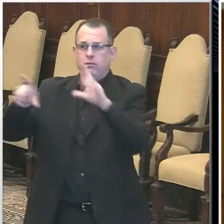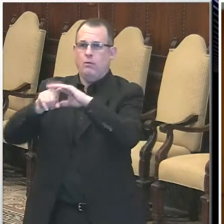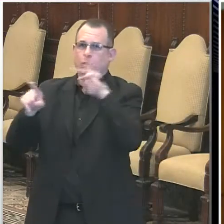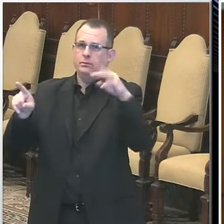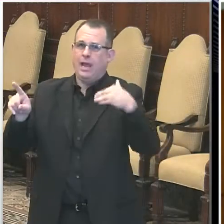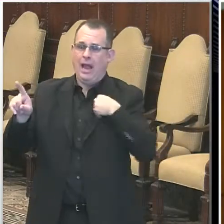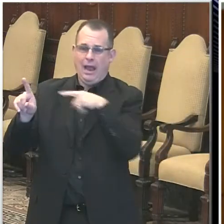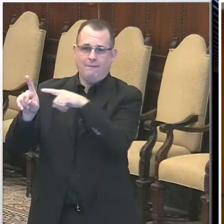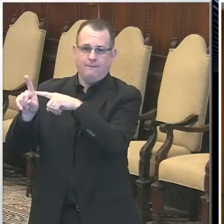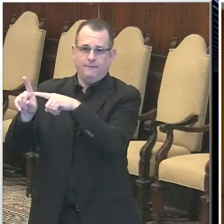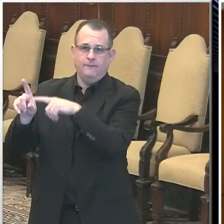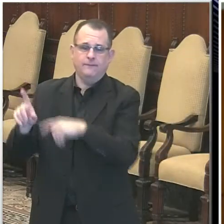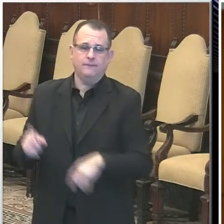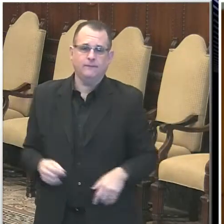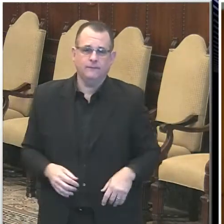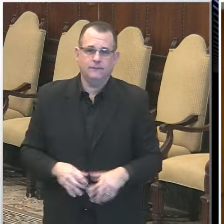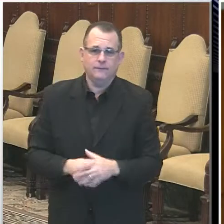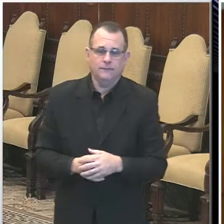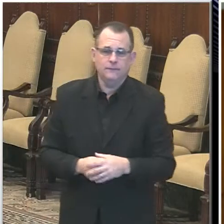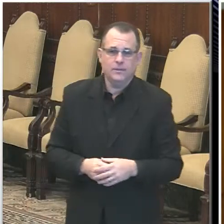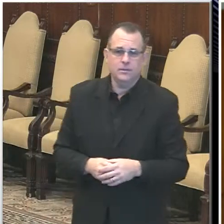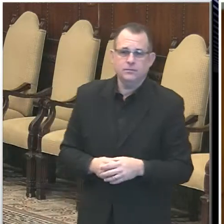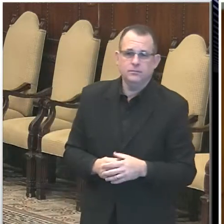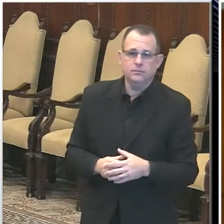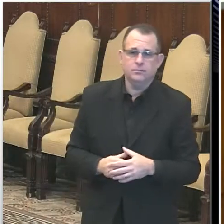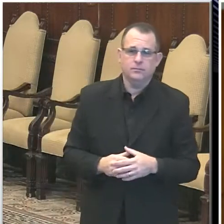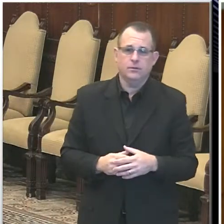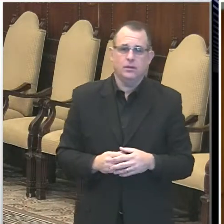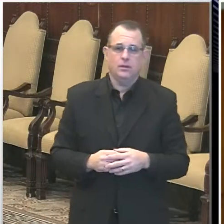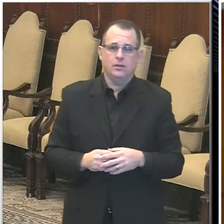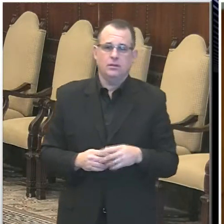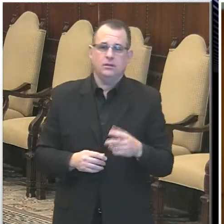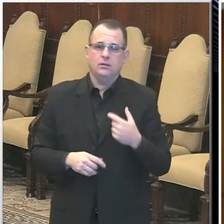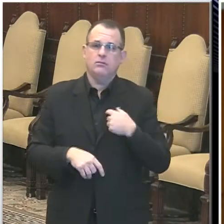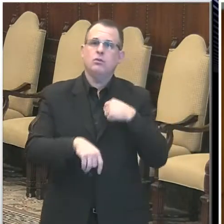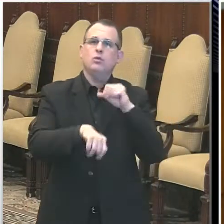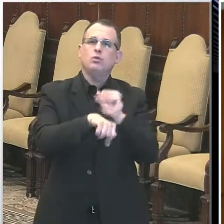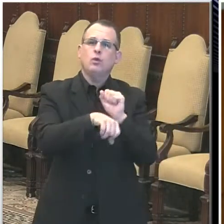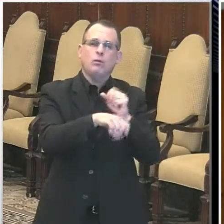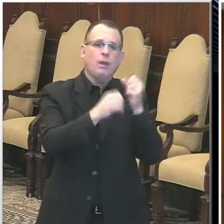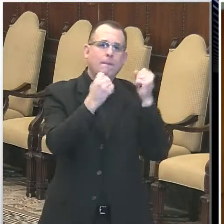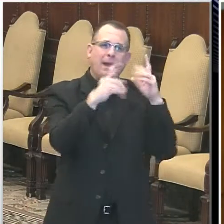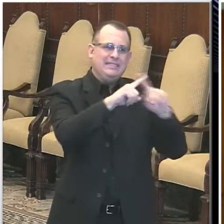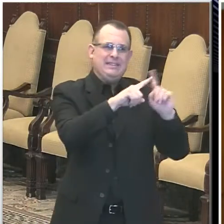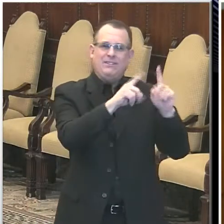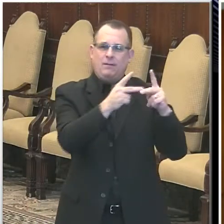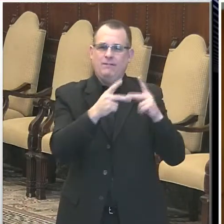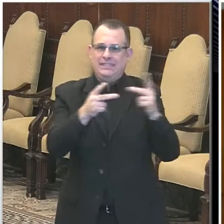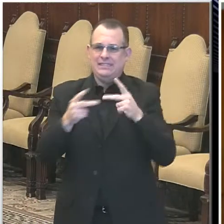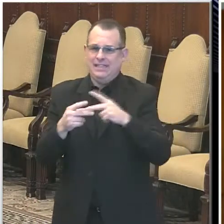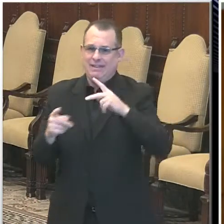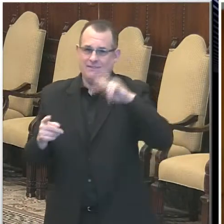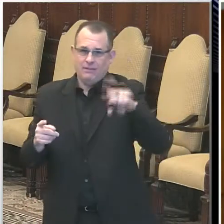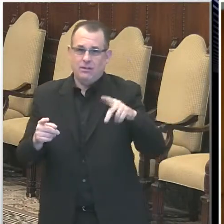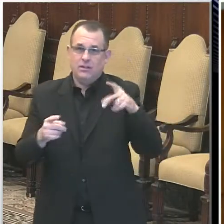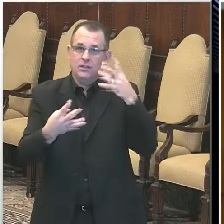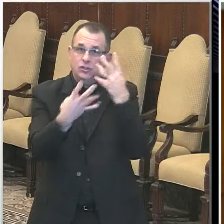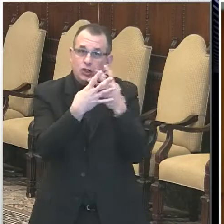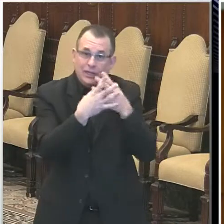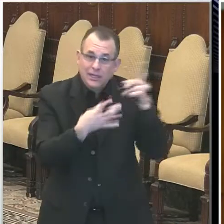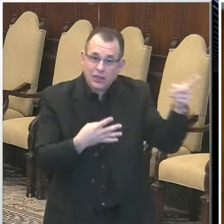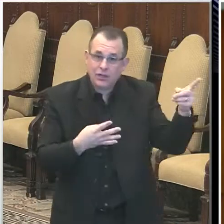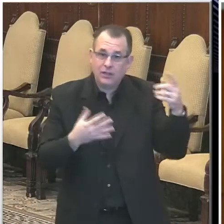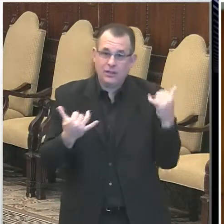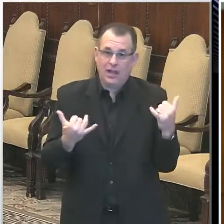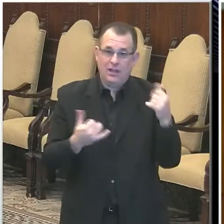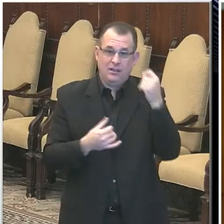with a number of congregate facilities around the city, around clusters of infection in those facilities, including the city's jail. The city's jail currently has 56